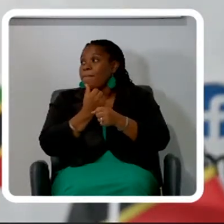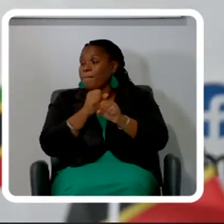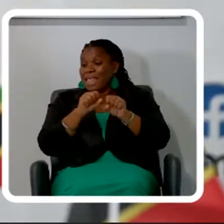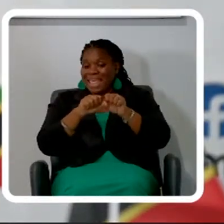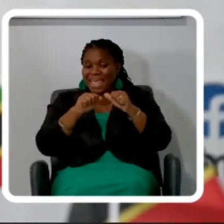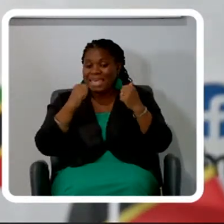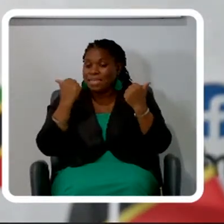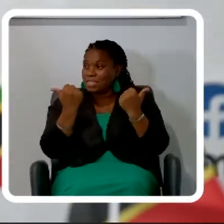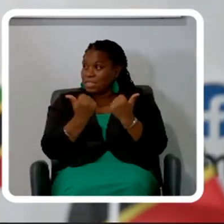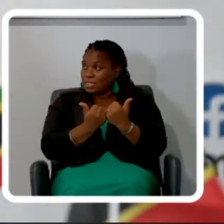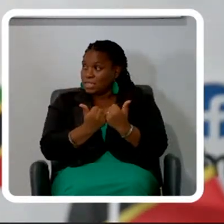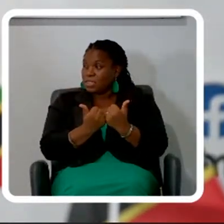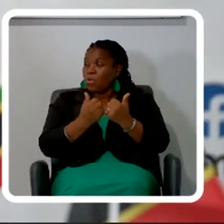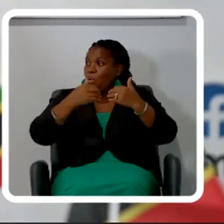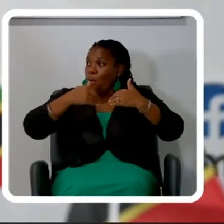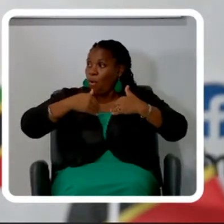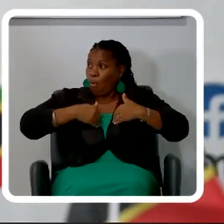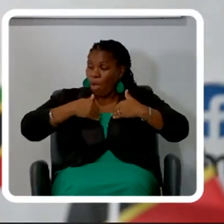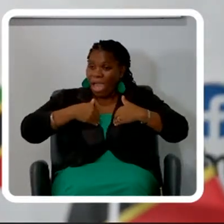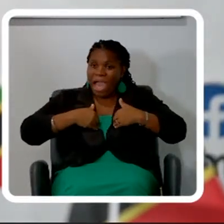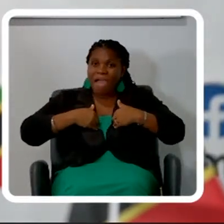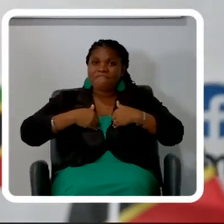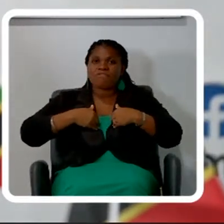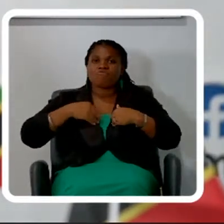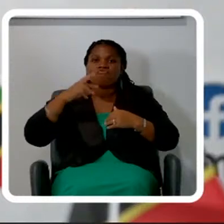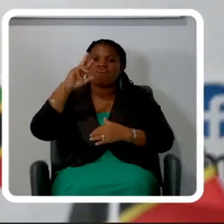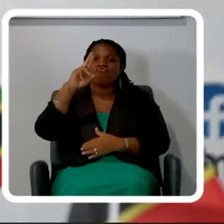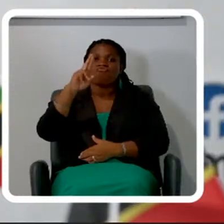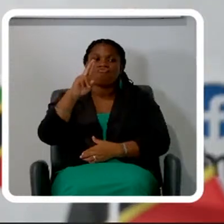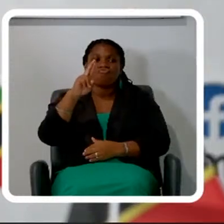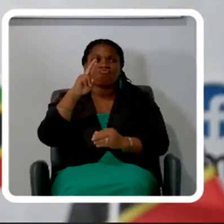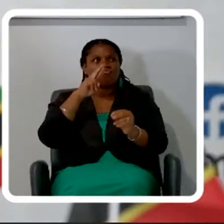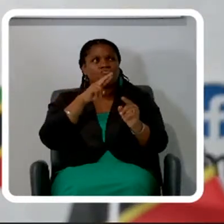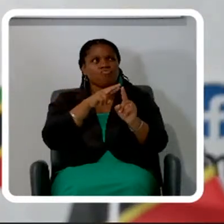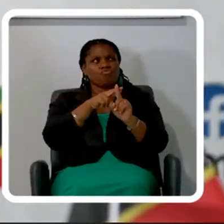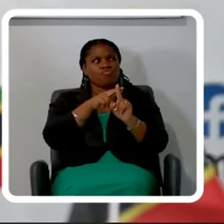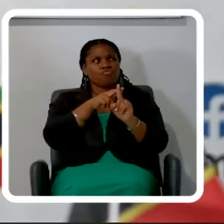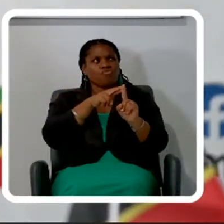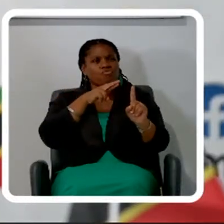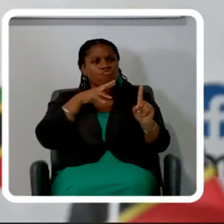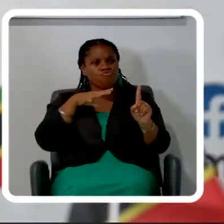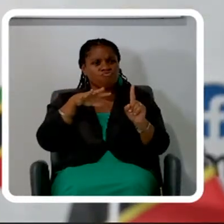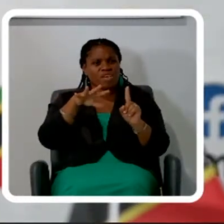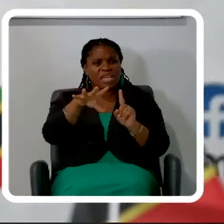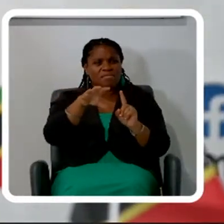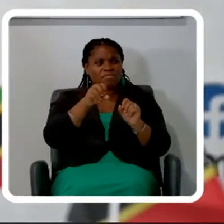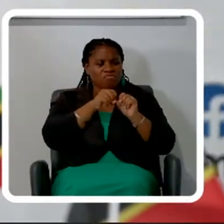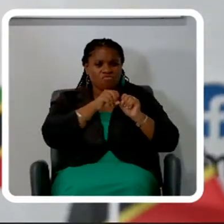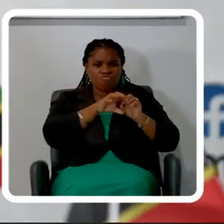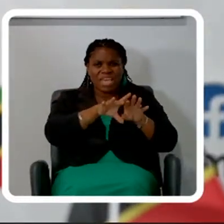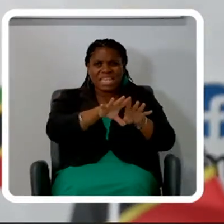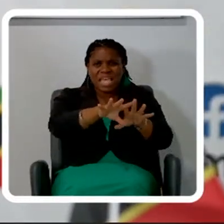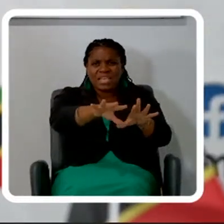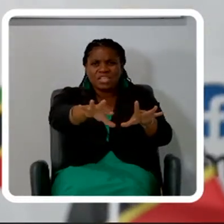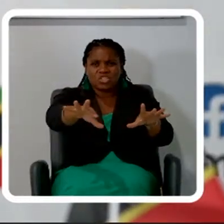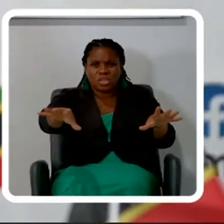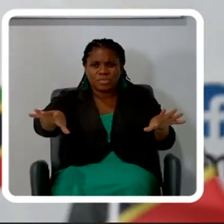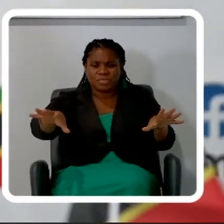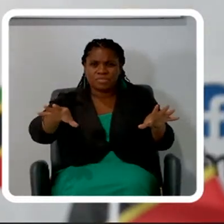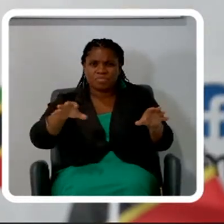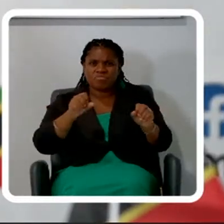to have here radiation services in terms of oncology. We have 2 oncologists at